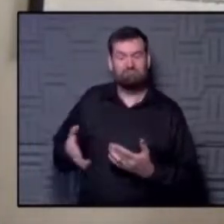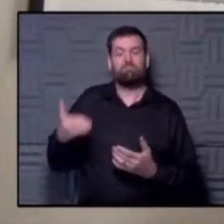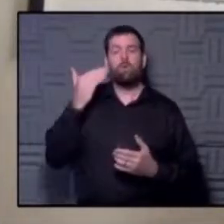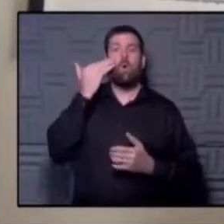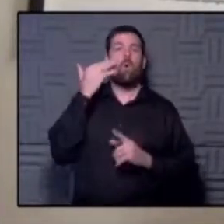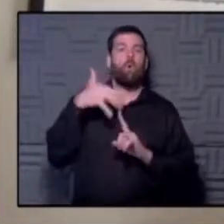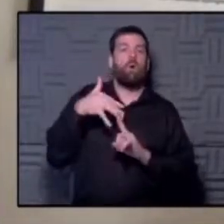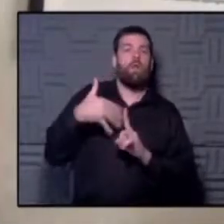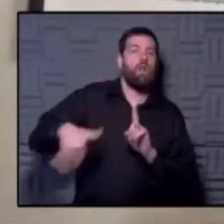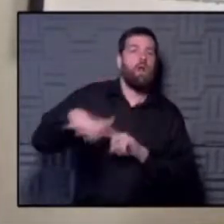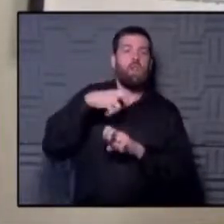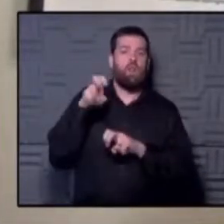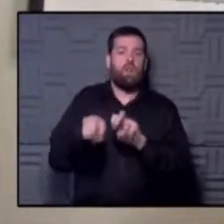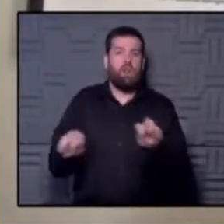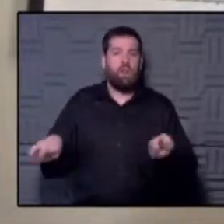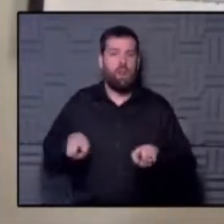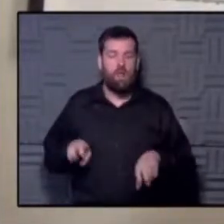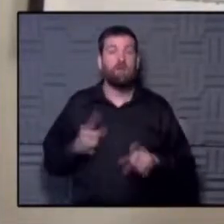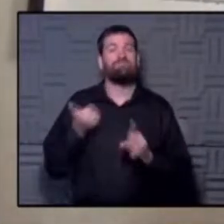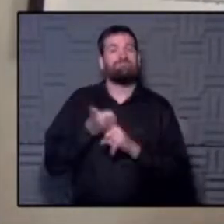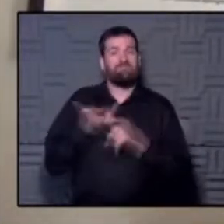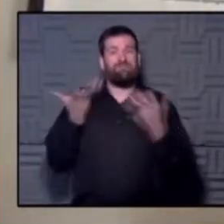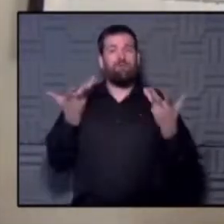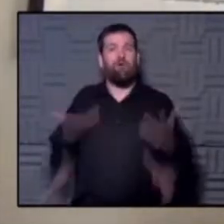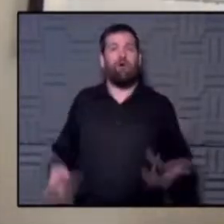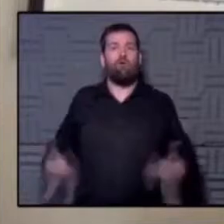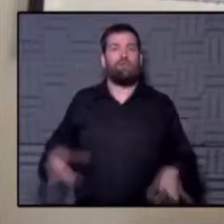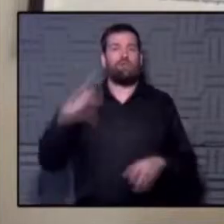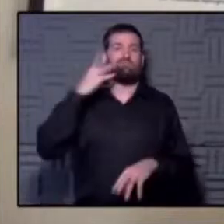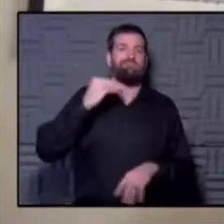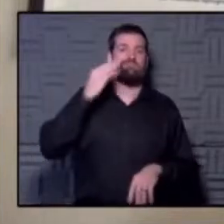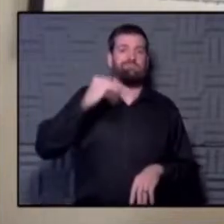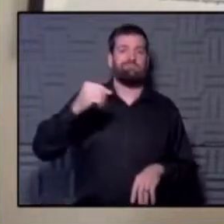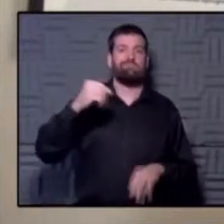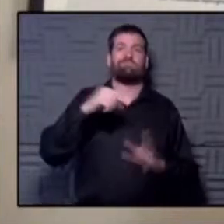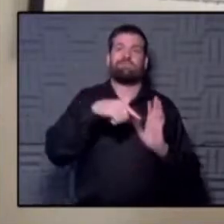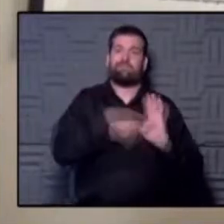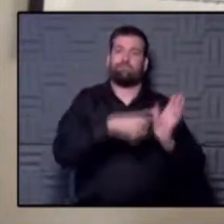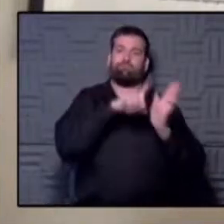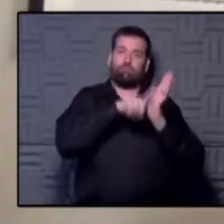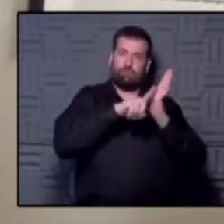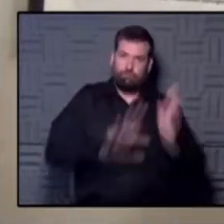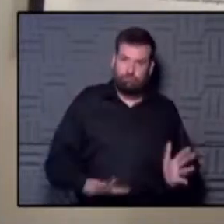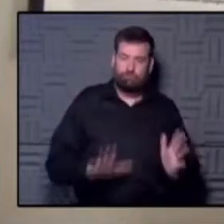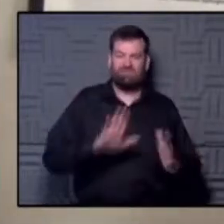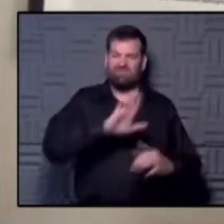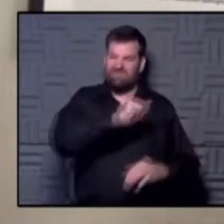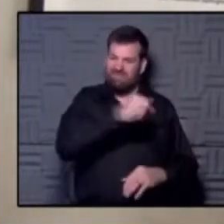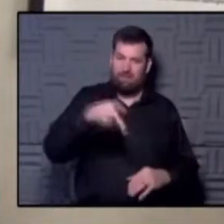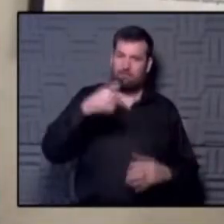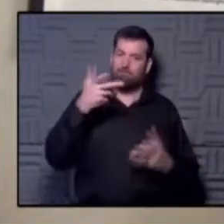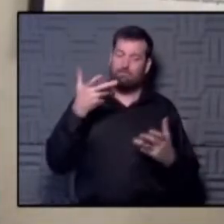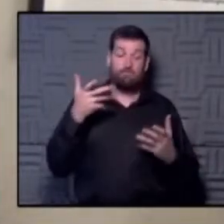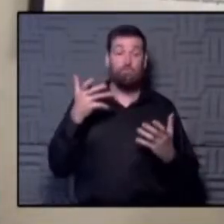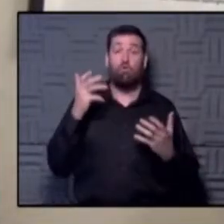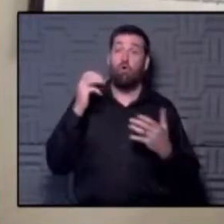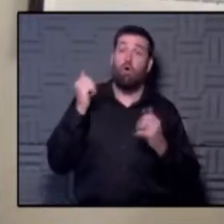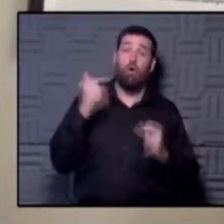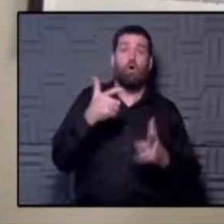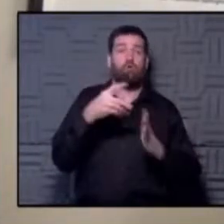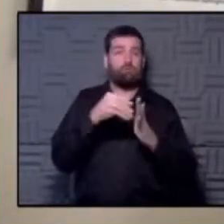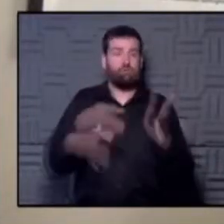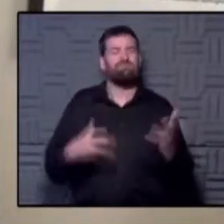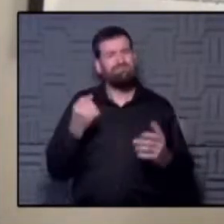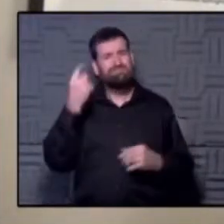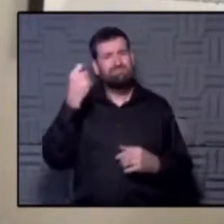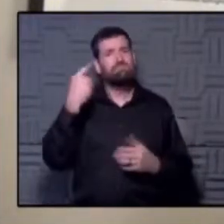students around them have also gone through the symptom checker, and everyone that you are around, although you're